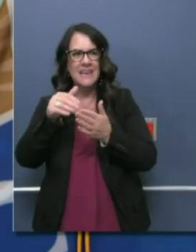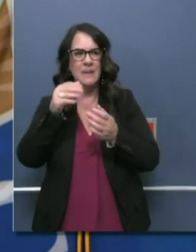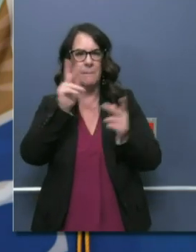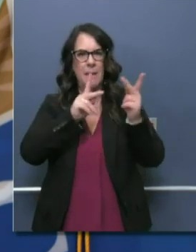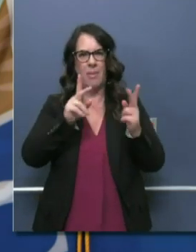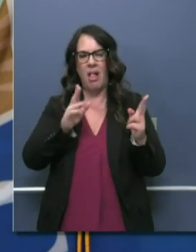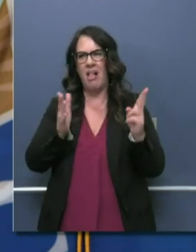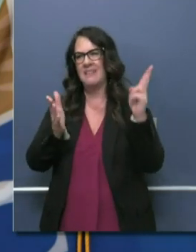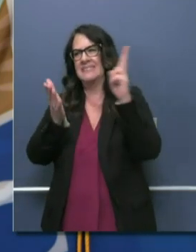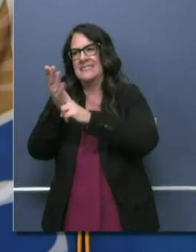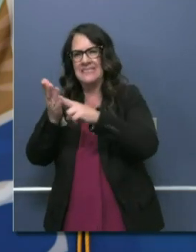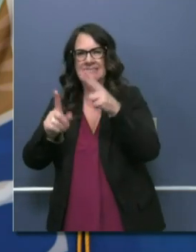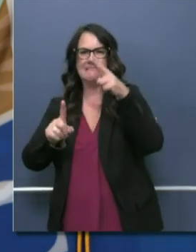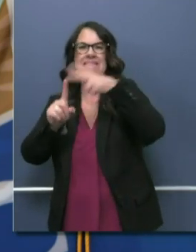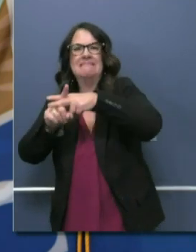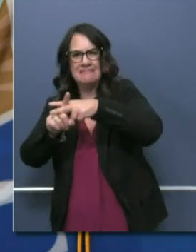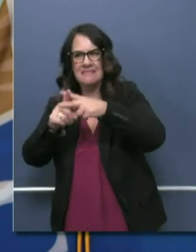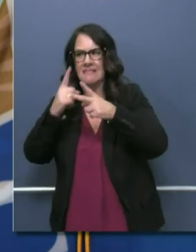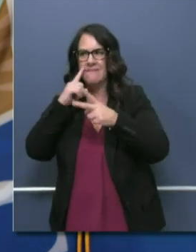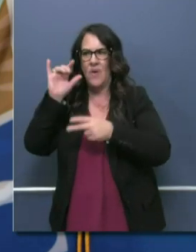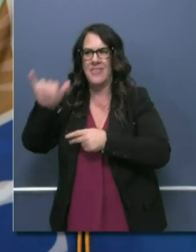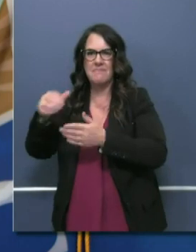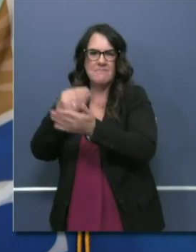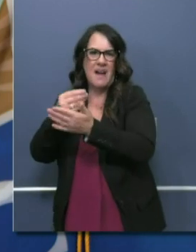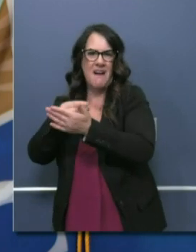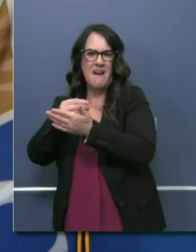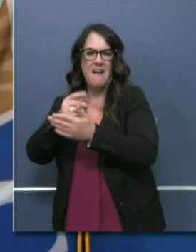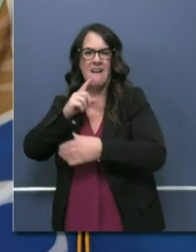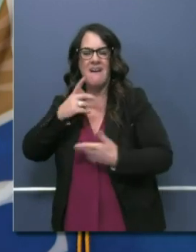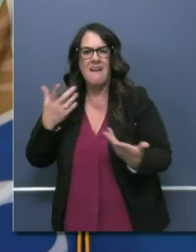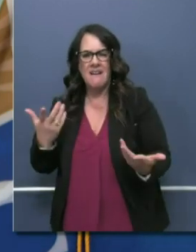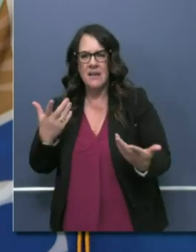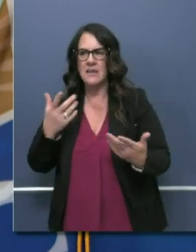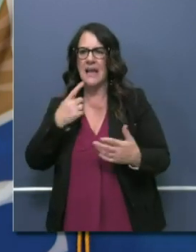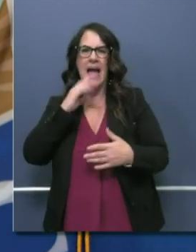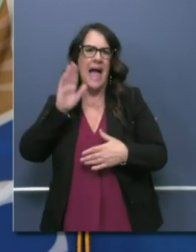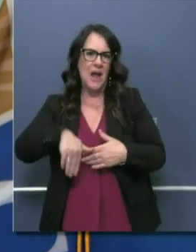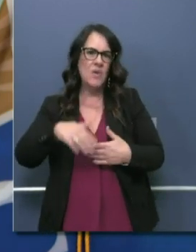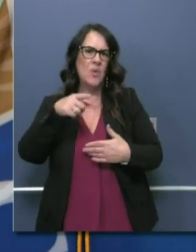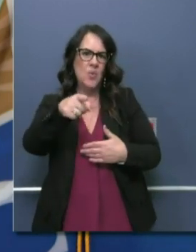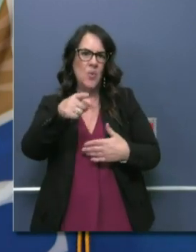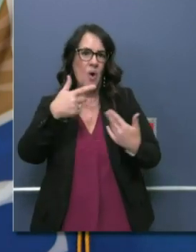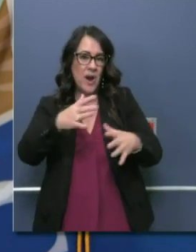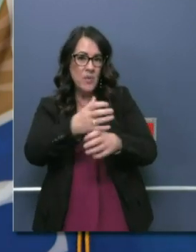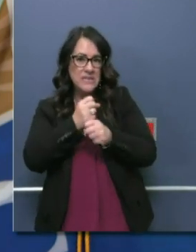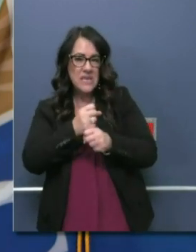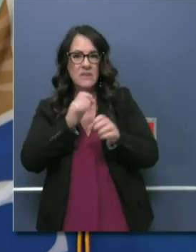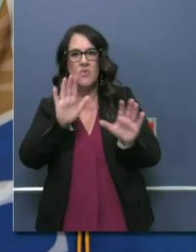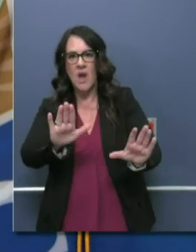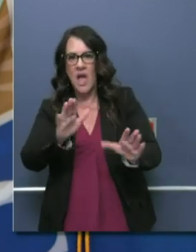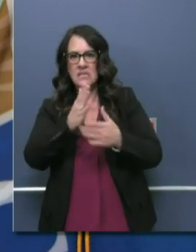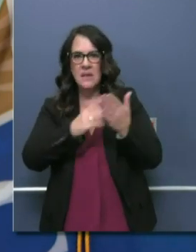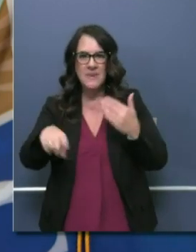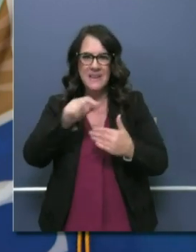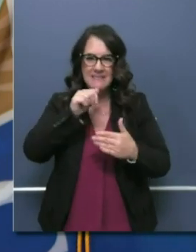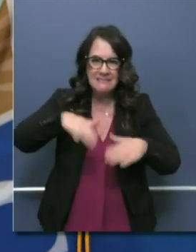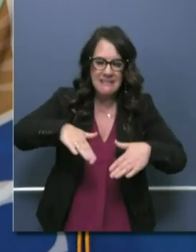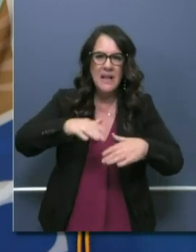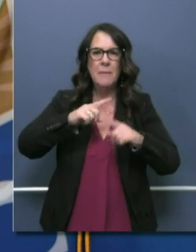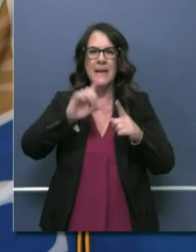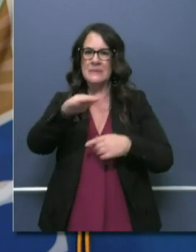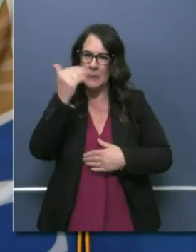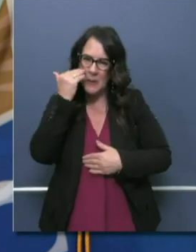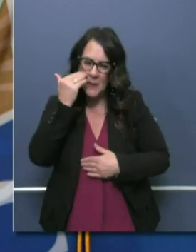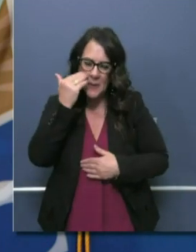which is encouraging, but again, discouraging if you're not one of them that has received the checks. And we hear you, and just